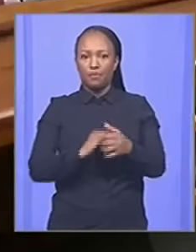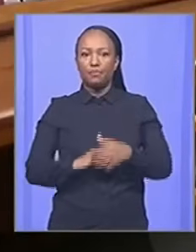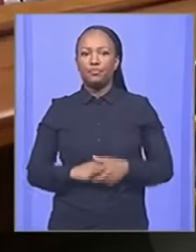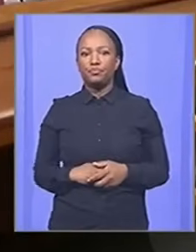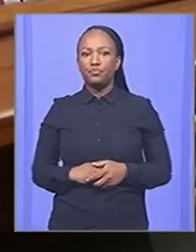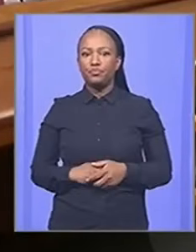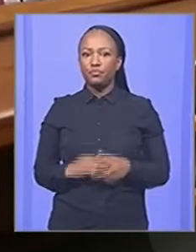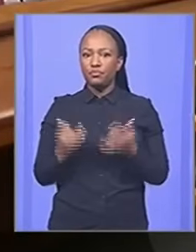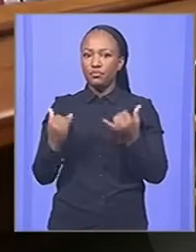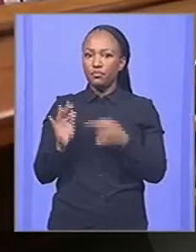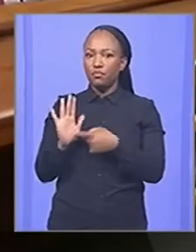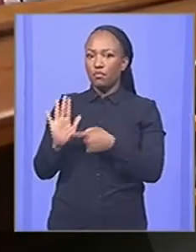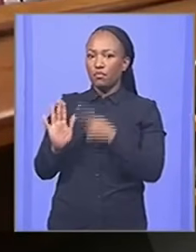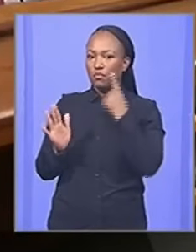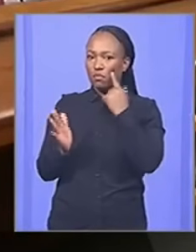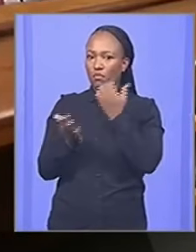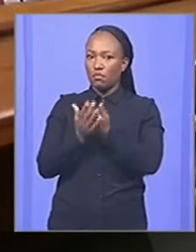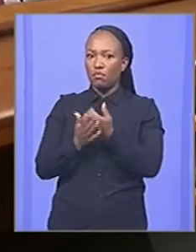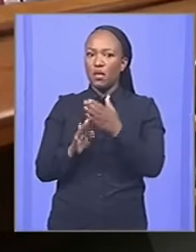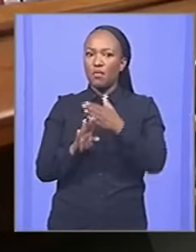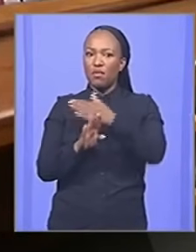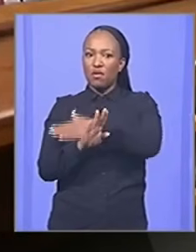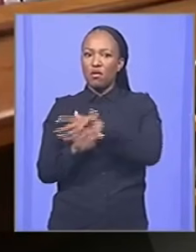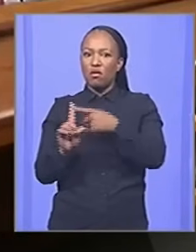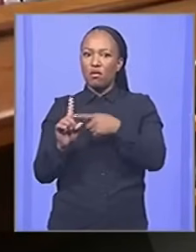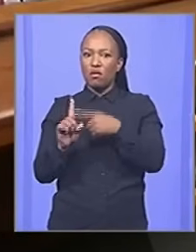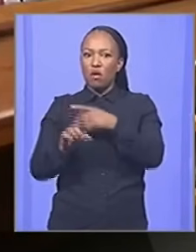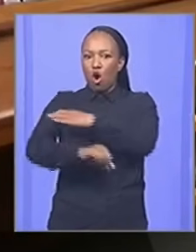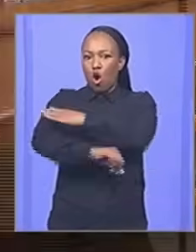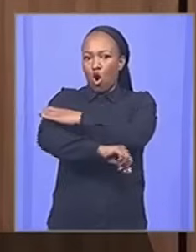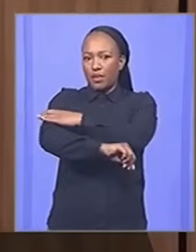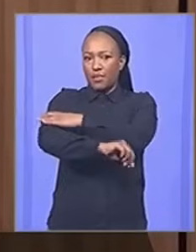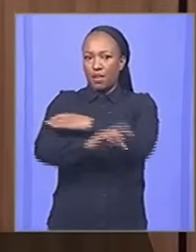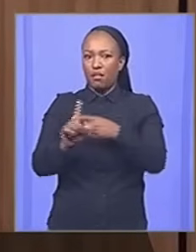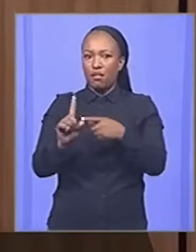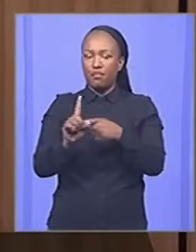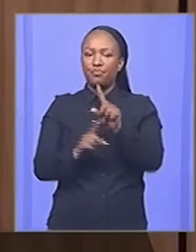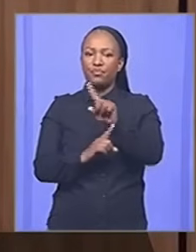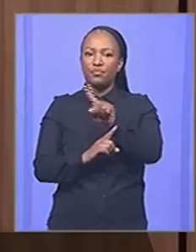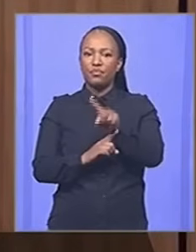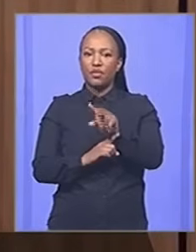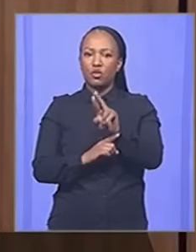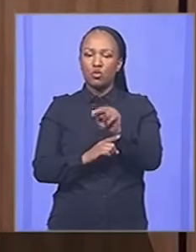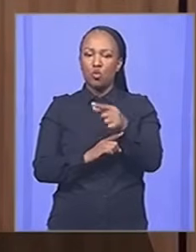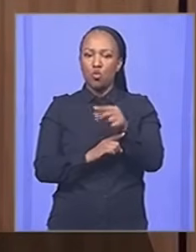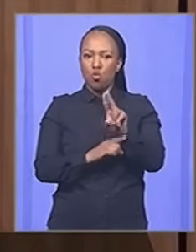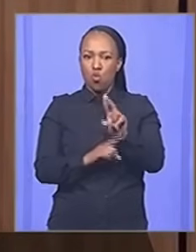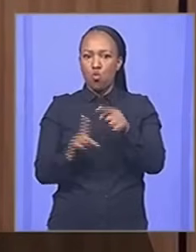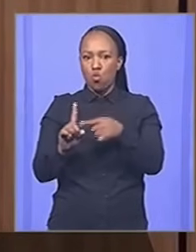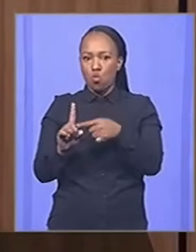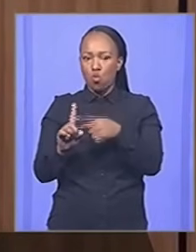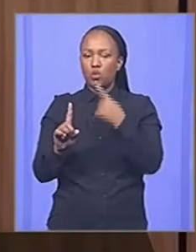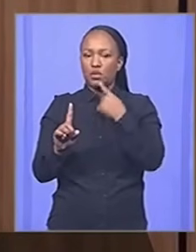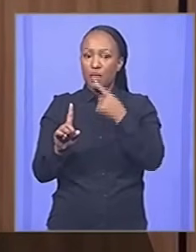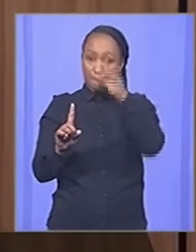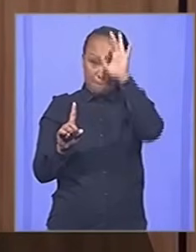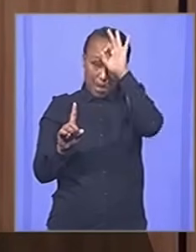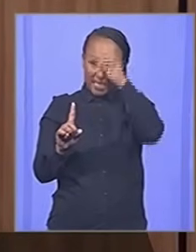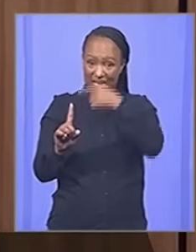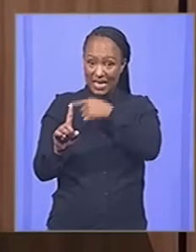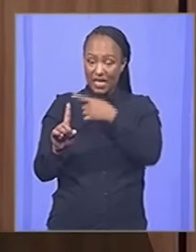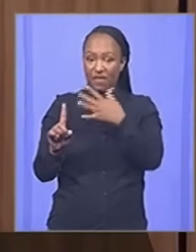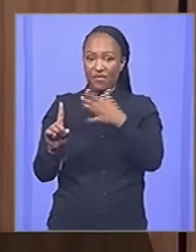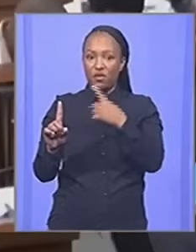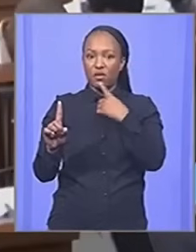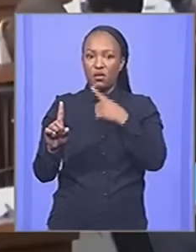sepelelana le bohlatse jo bo felwego ke tlhatse ya peleng Constable Sizwe Zungu yo a rilego o be a ena le lebalatofatšwa hosteleng